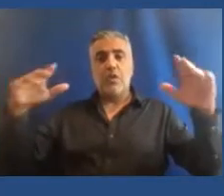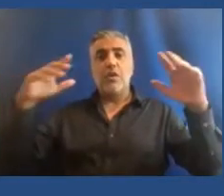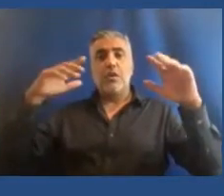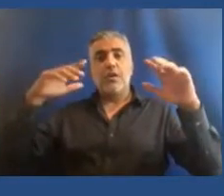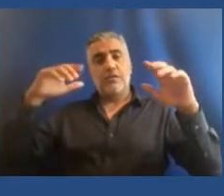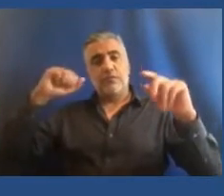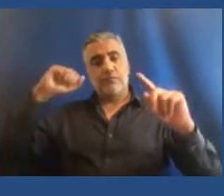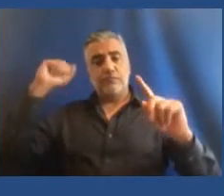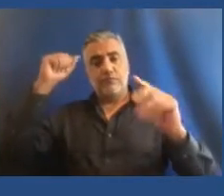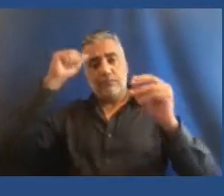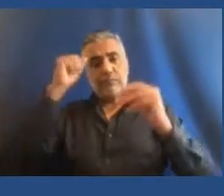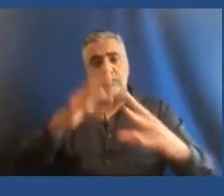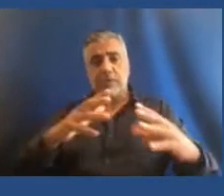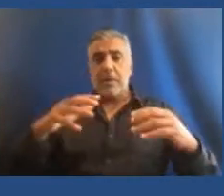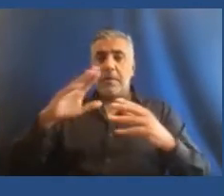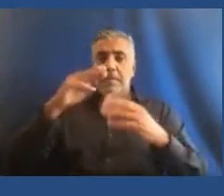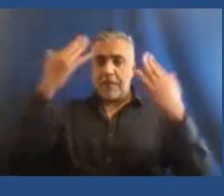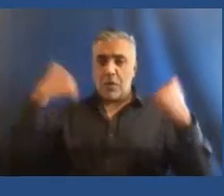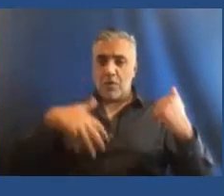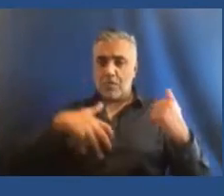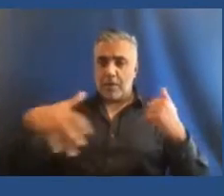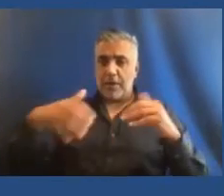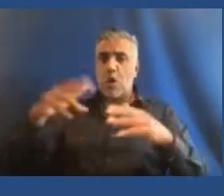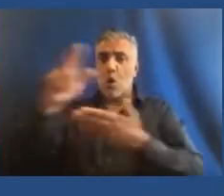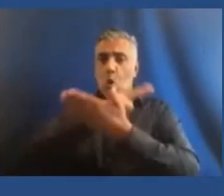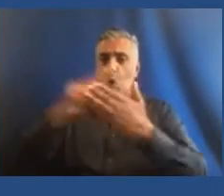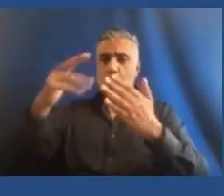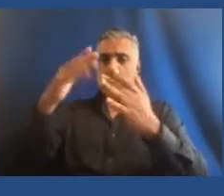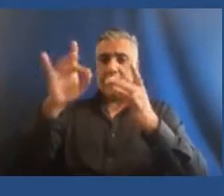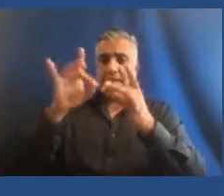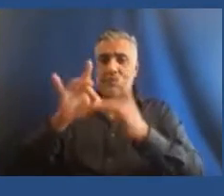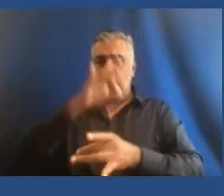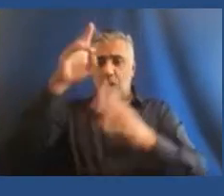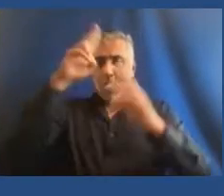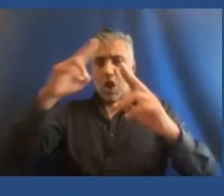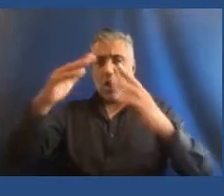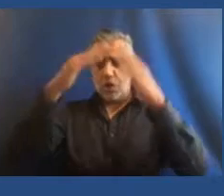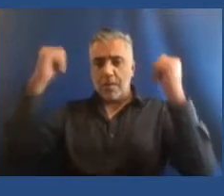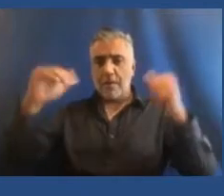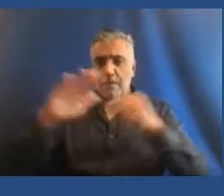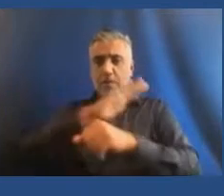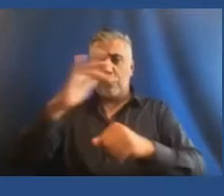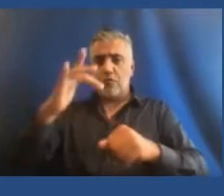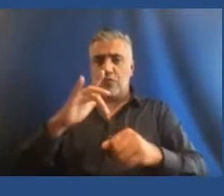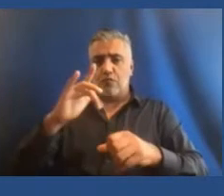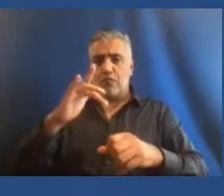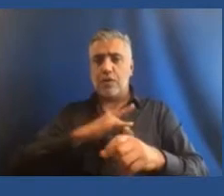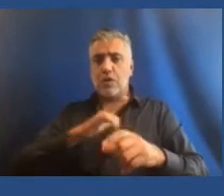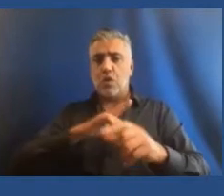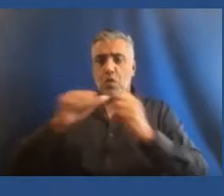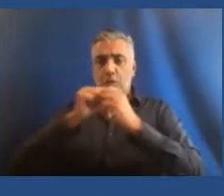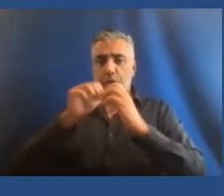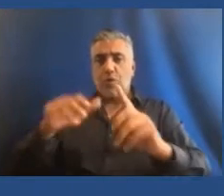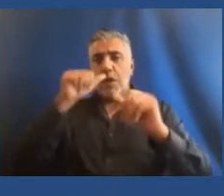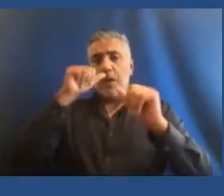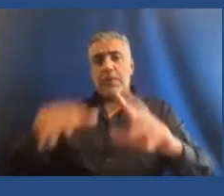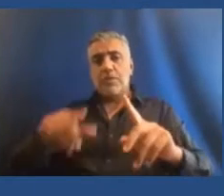The Holy Father's address at the conclusion of the ceremony, ahead of the Angelus address.